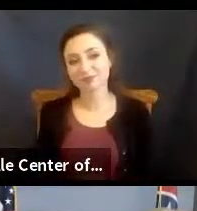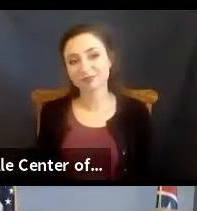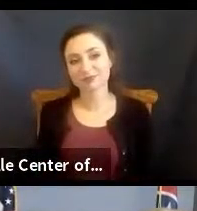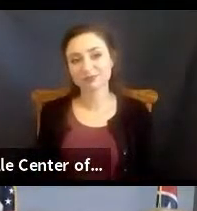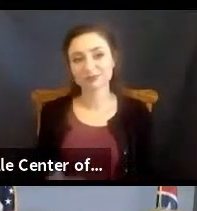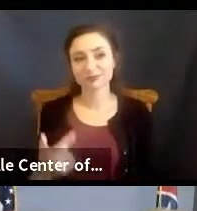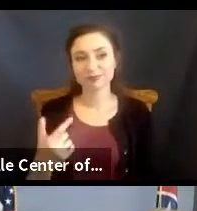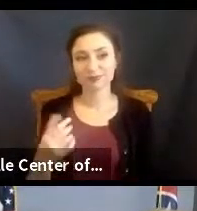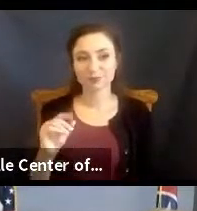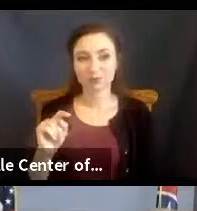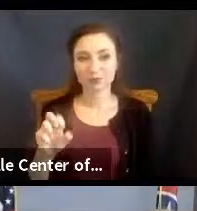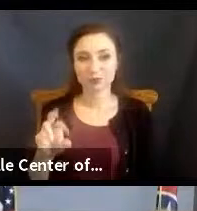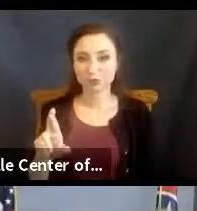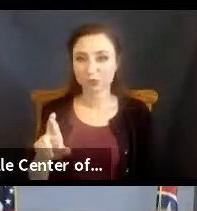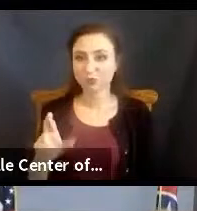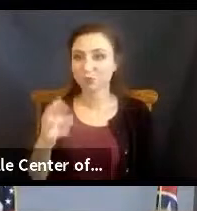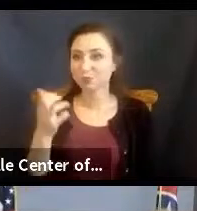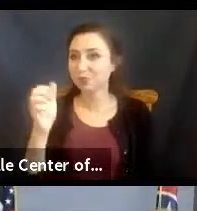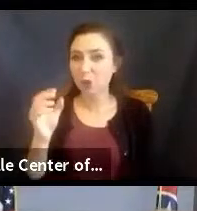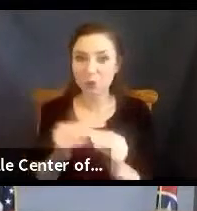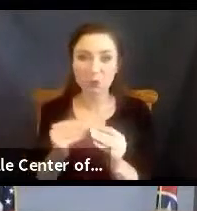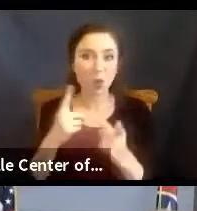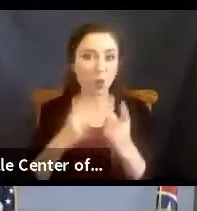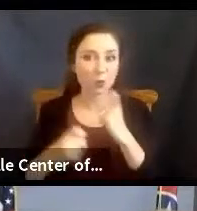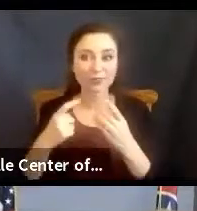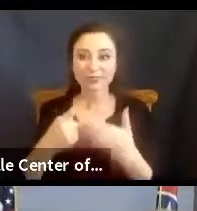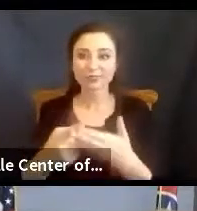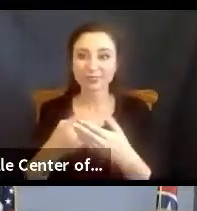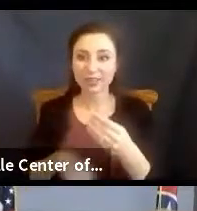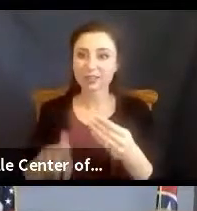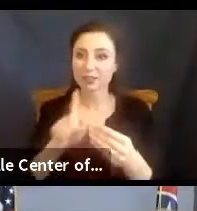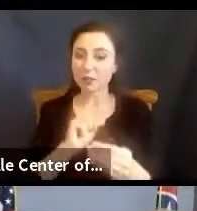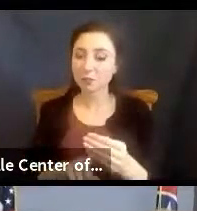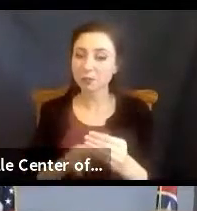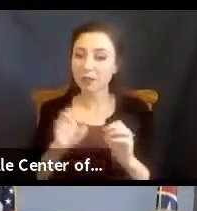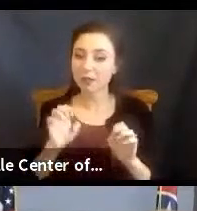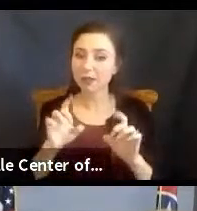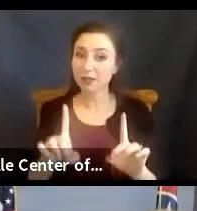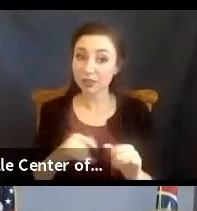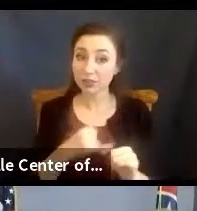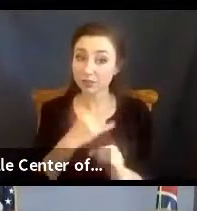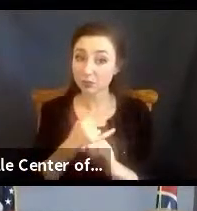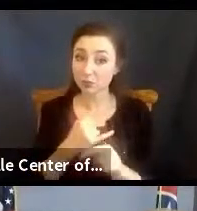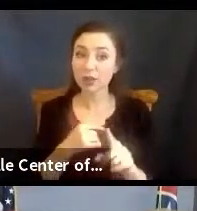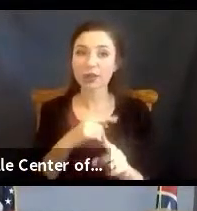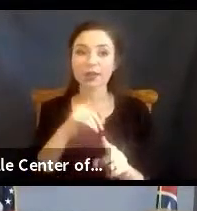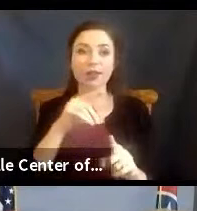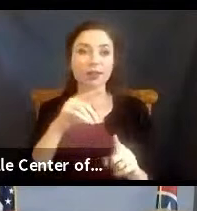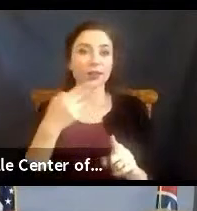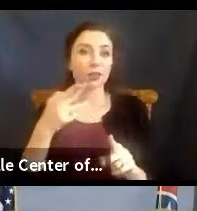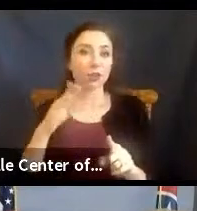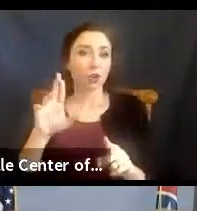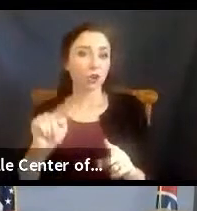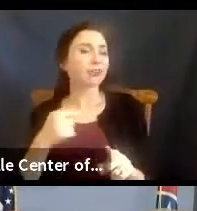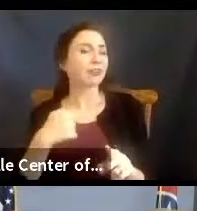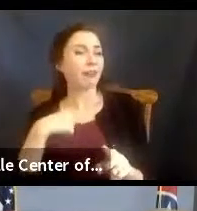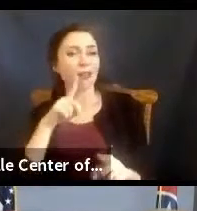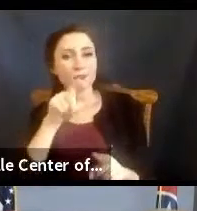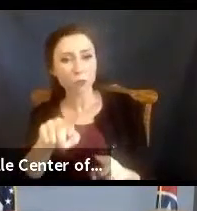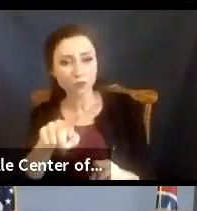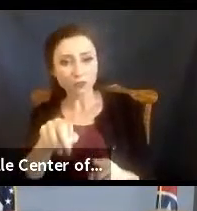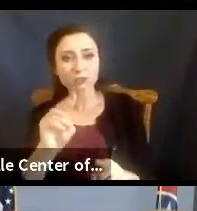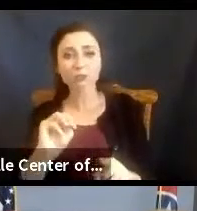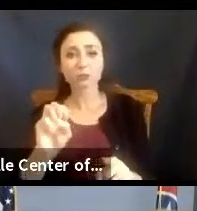Any other questions or discussion on our educational institutional? I have a quick question for Ms.